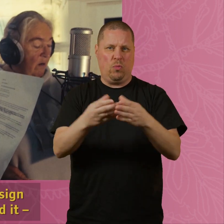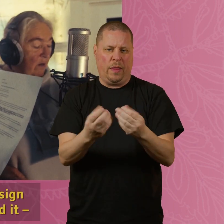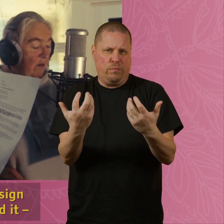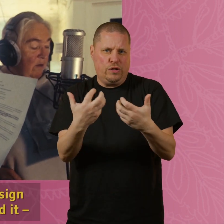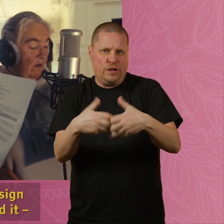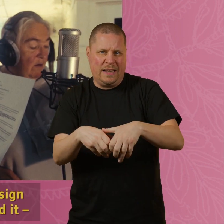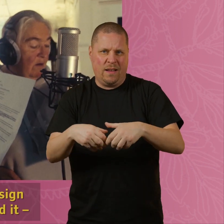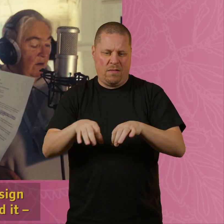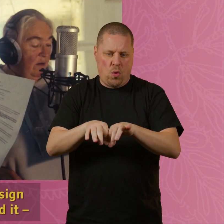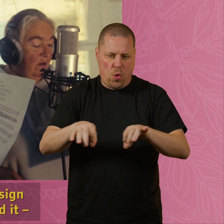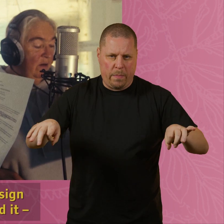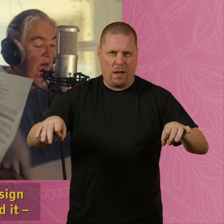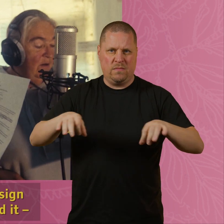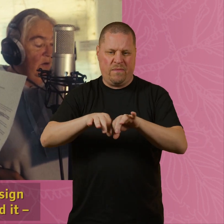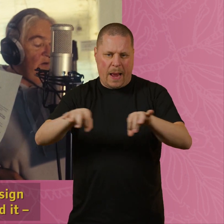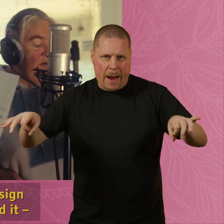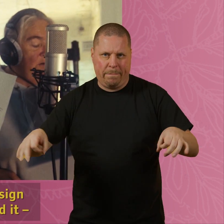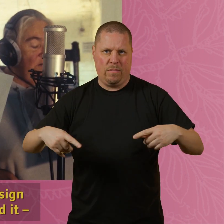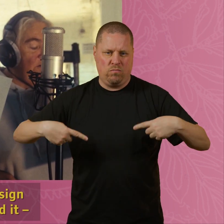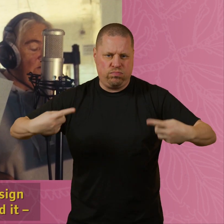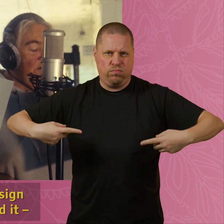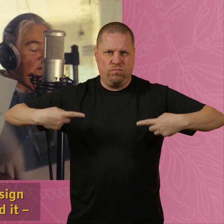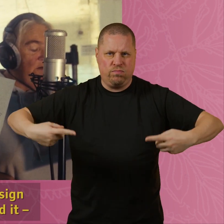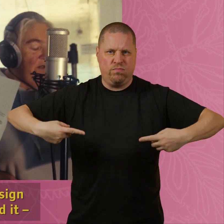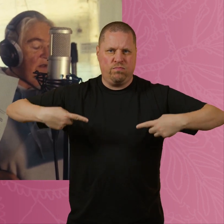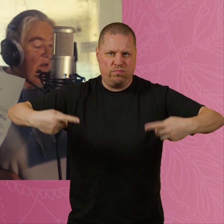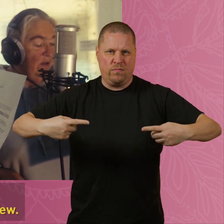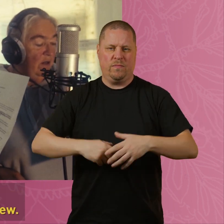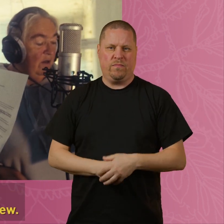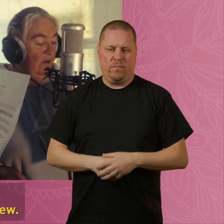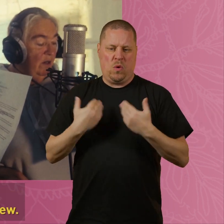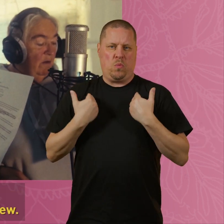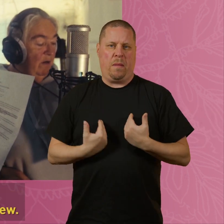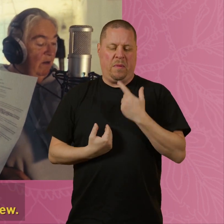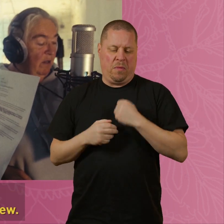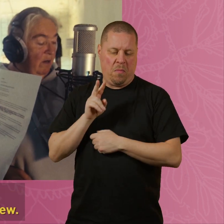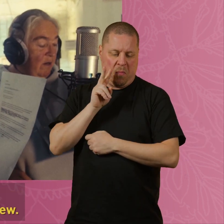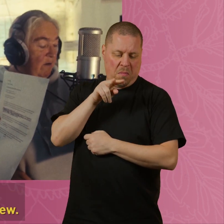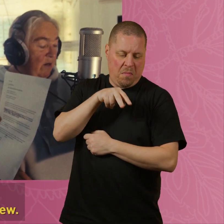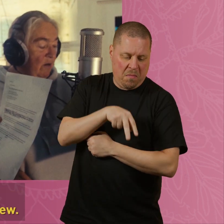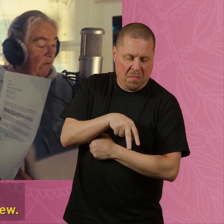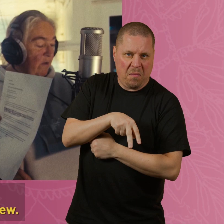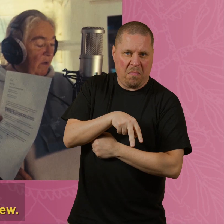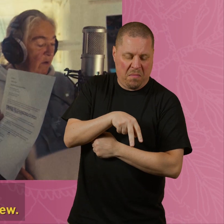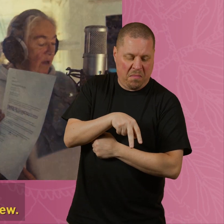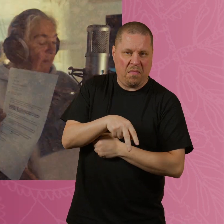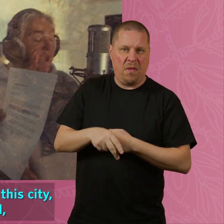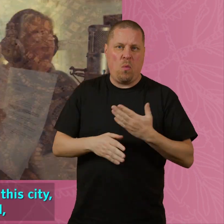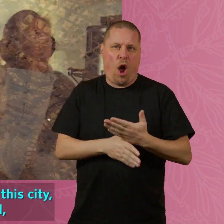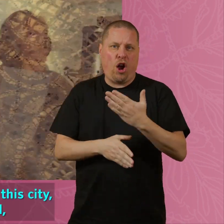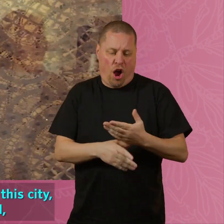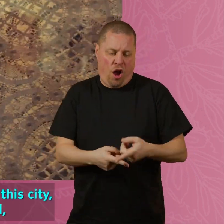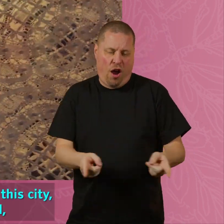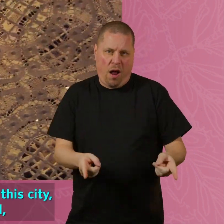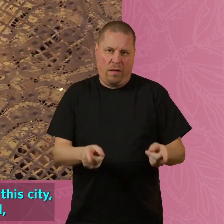waking while still dark to design for all those that could afford it. The hardship of many for the decoration of the few.